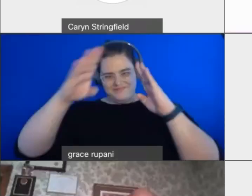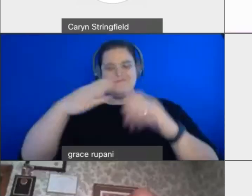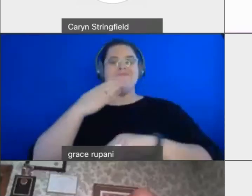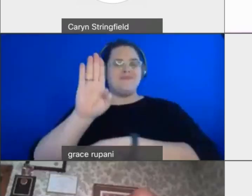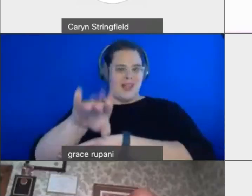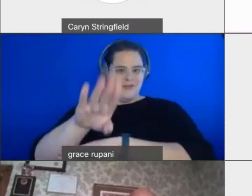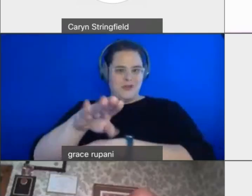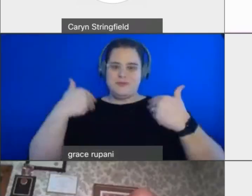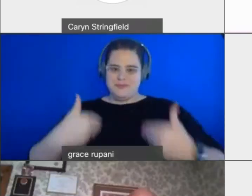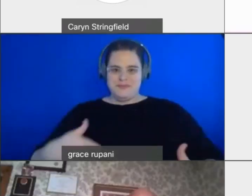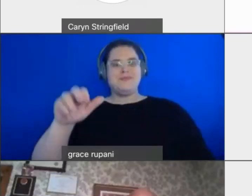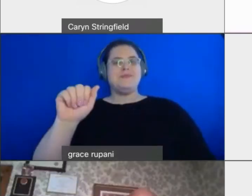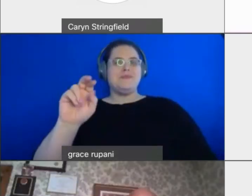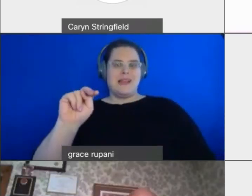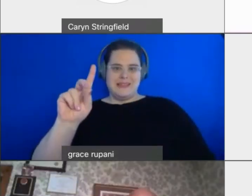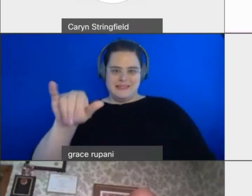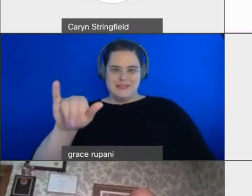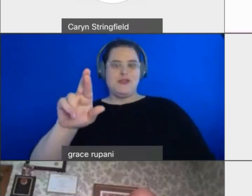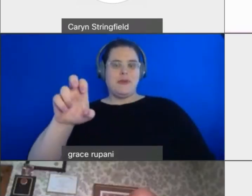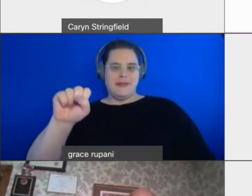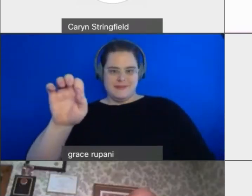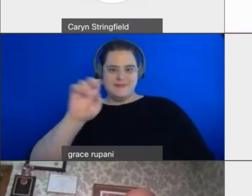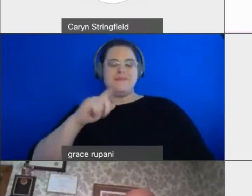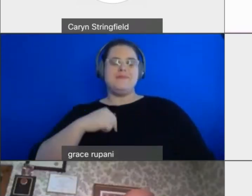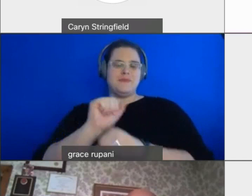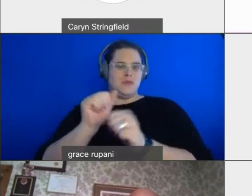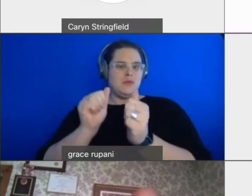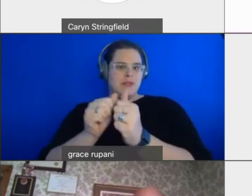with Department on Disability Services.